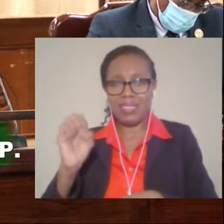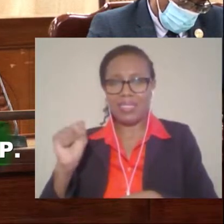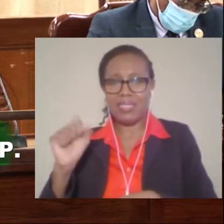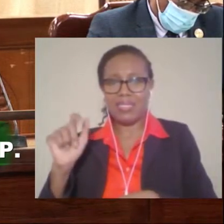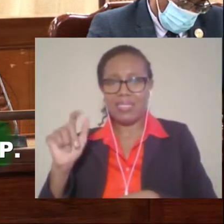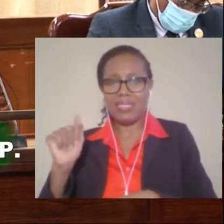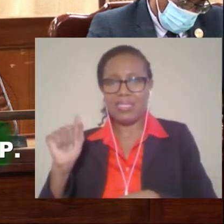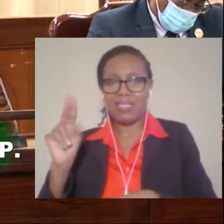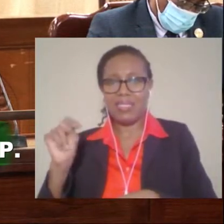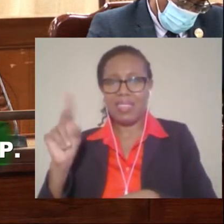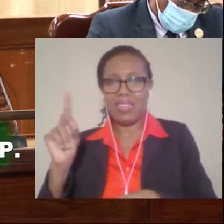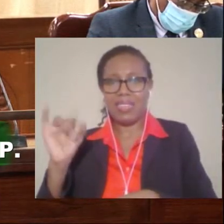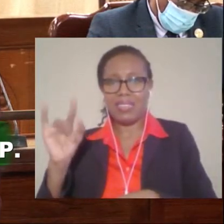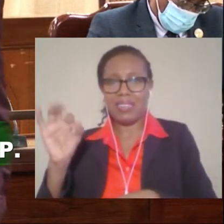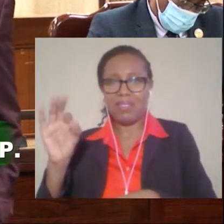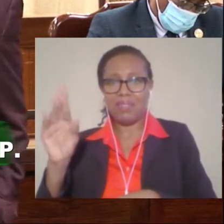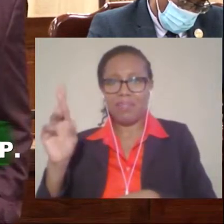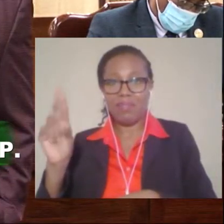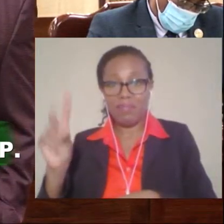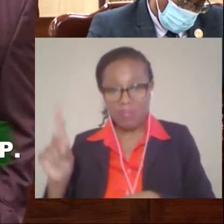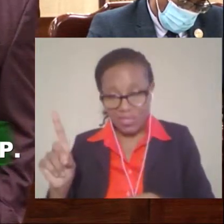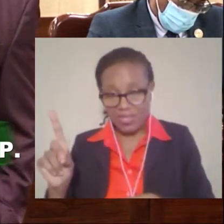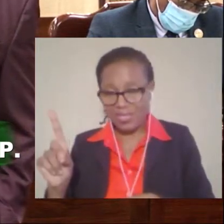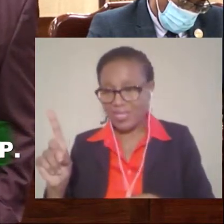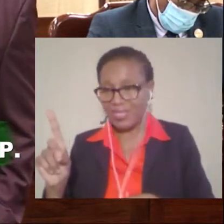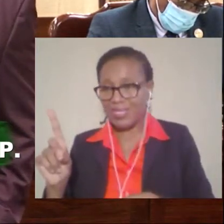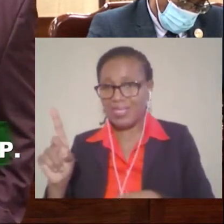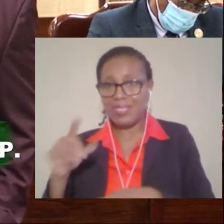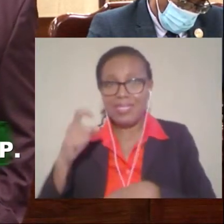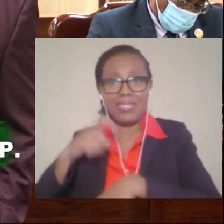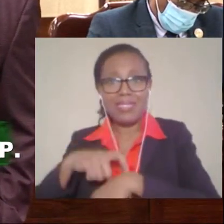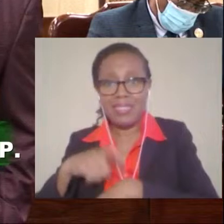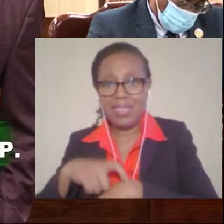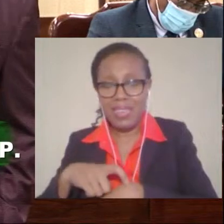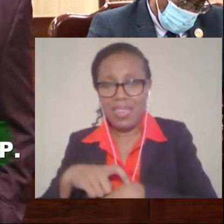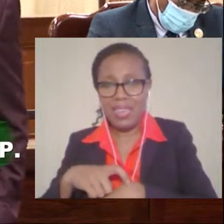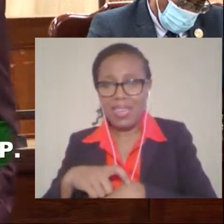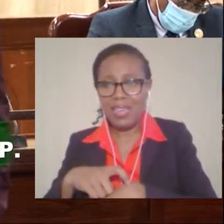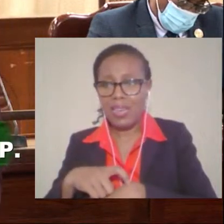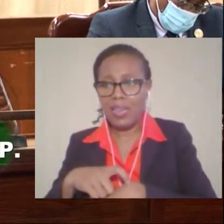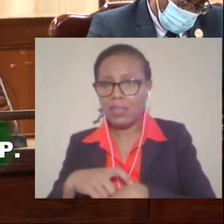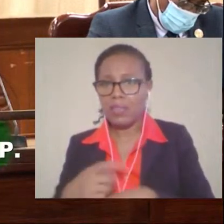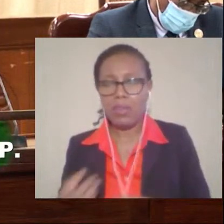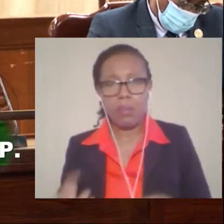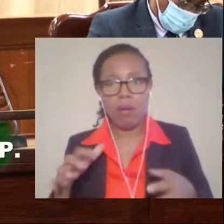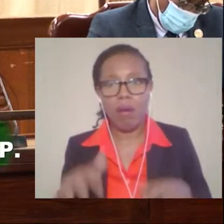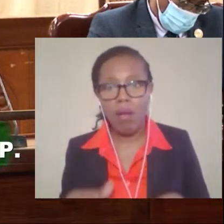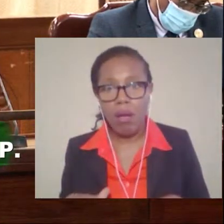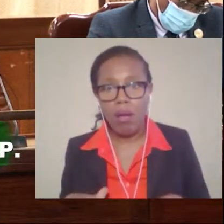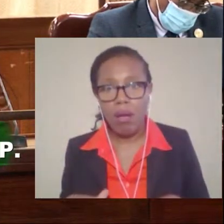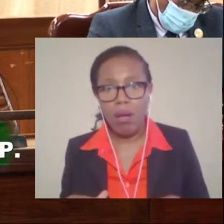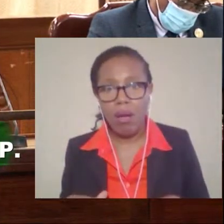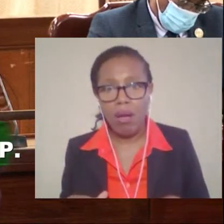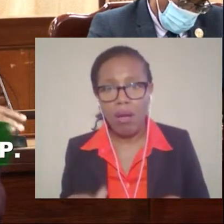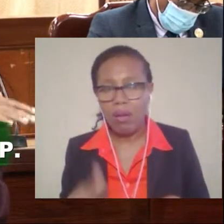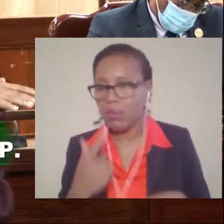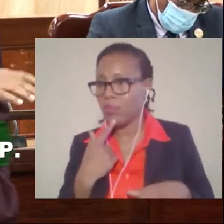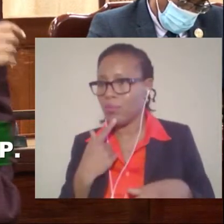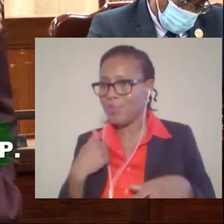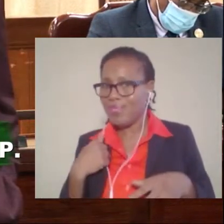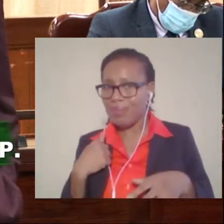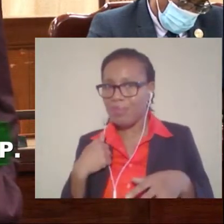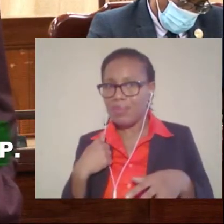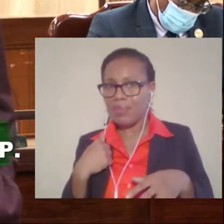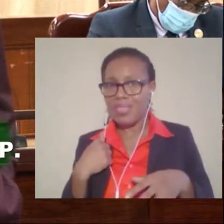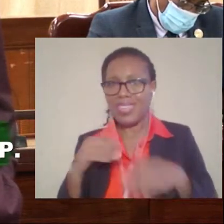I'm astounded. If you tell me the unemployment rate now is lower than it was during that period,